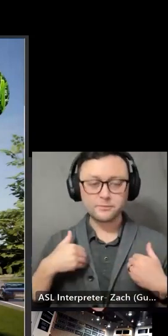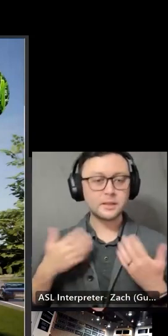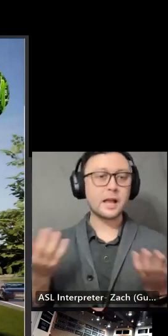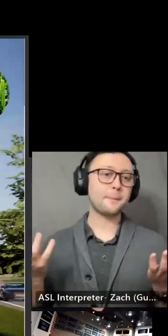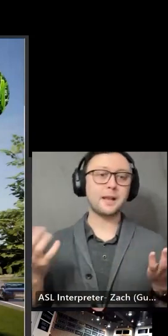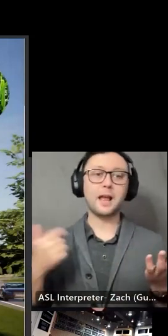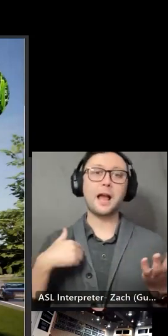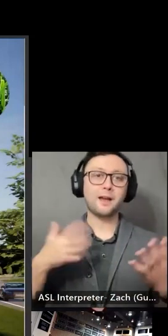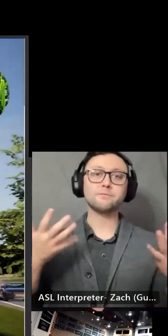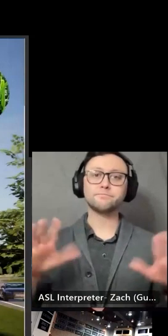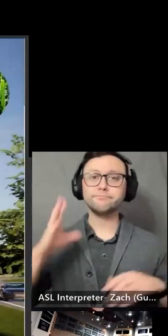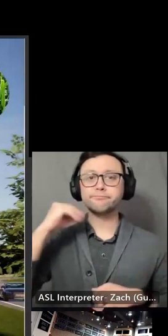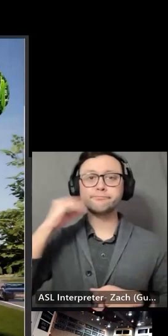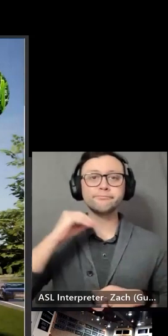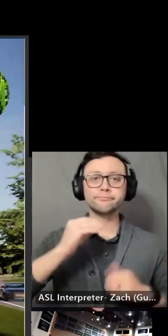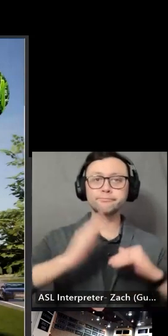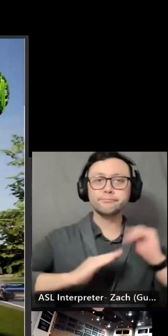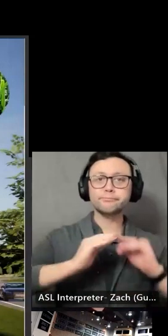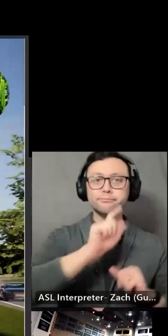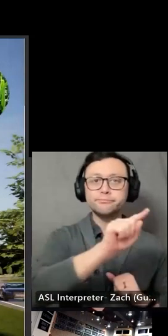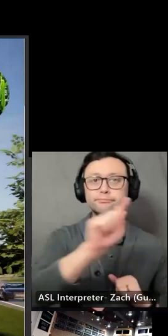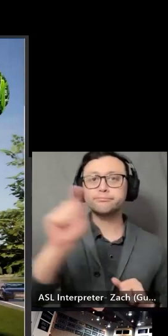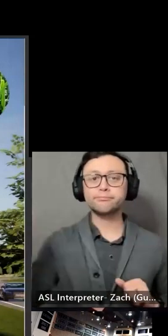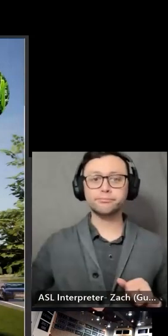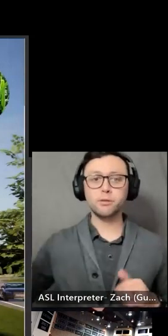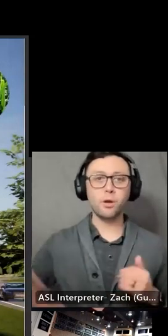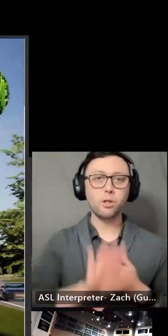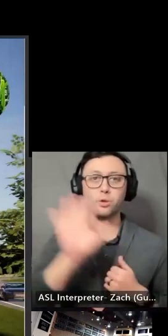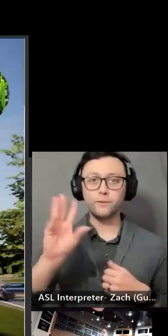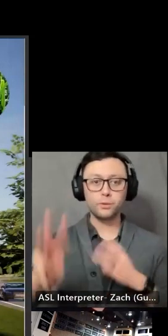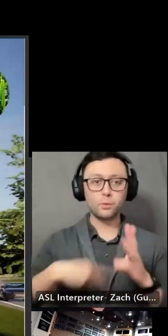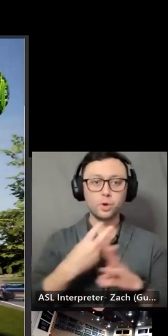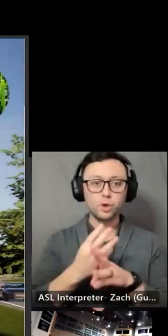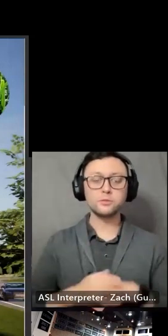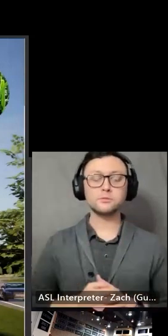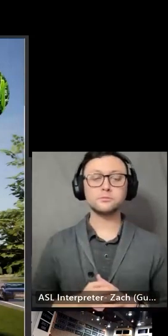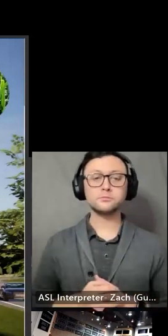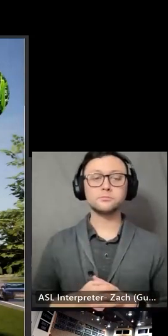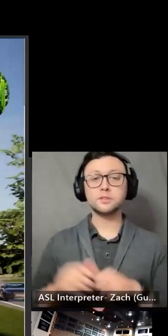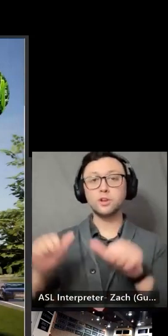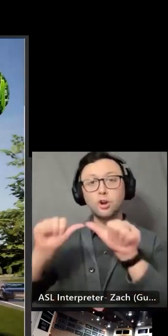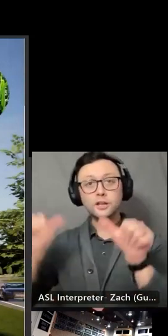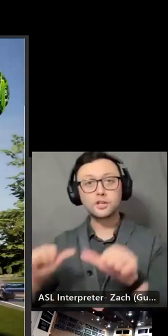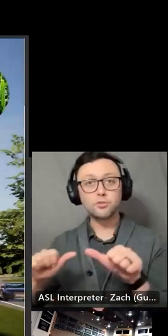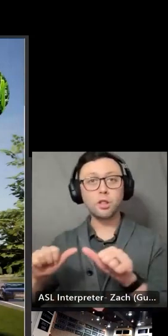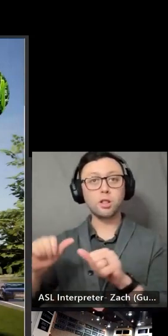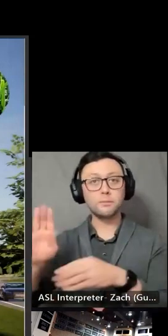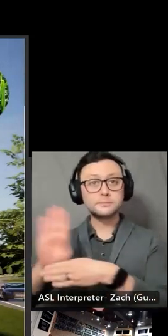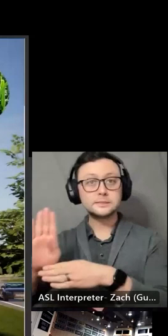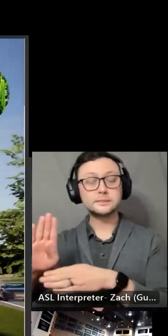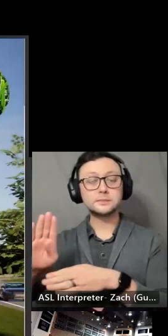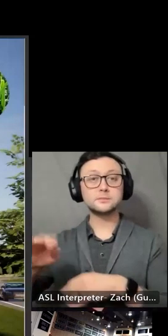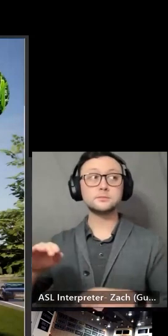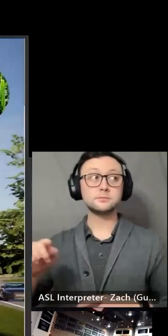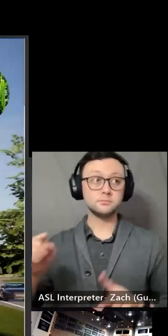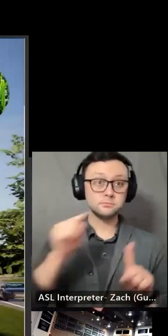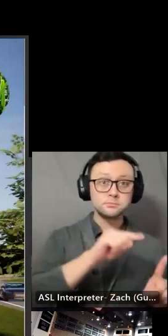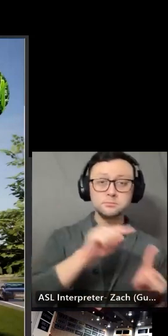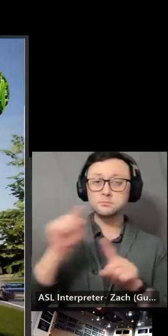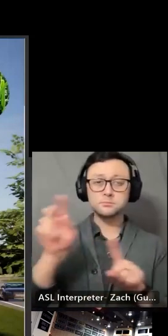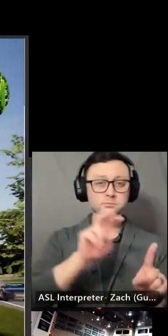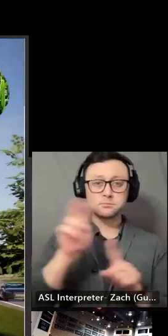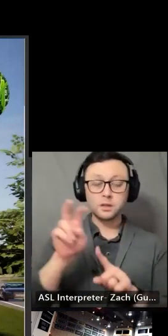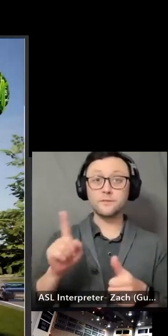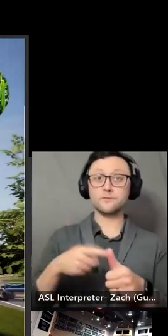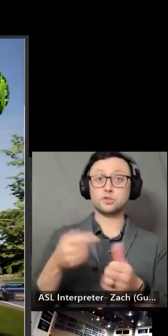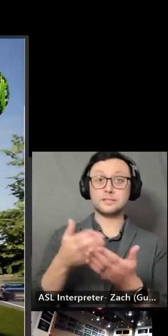world. And I was a procurement manager for large architectural engineering firms. And I can tell you, the first thing we went